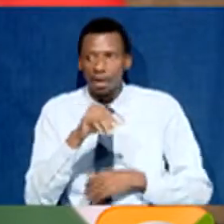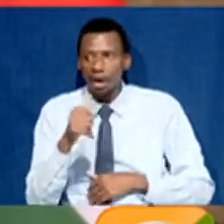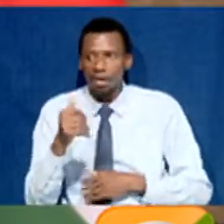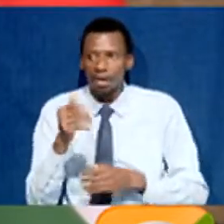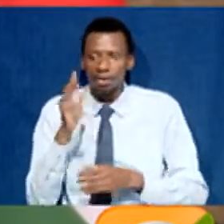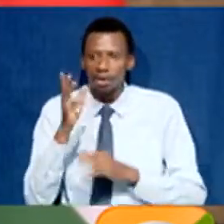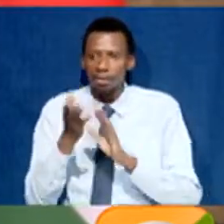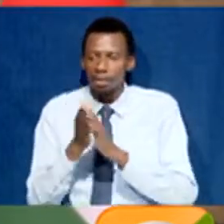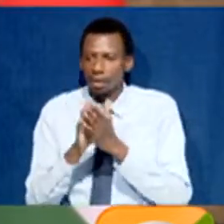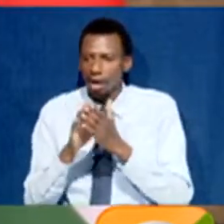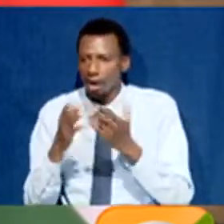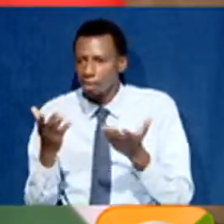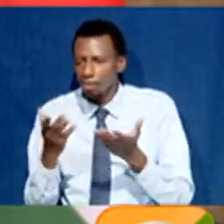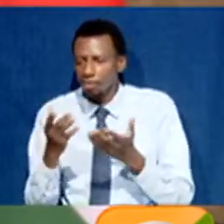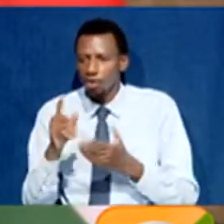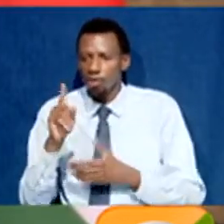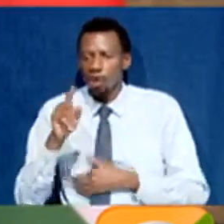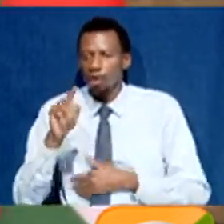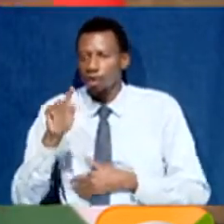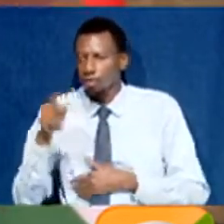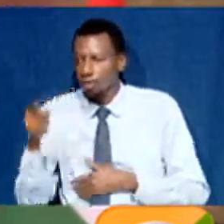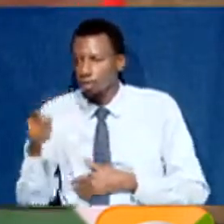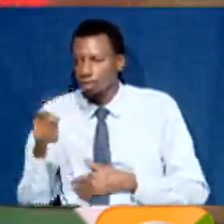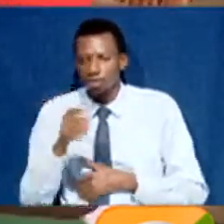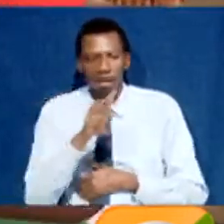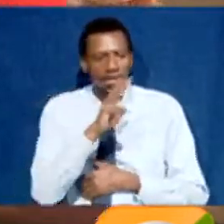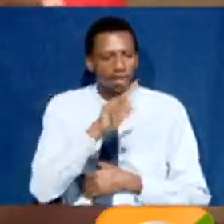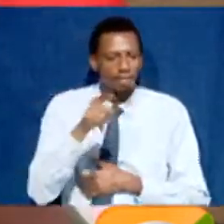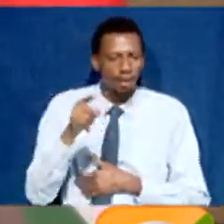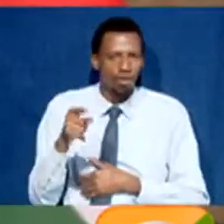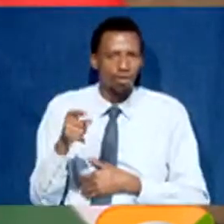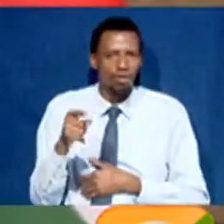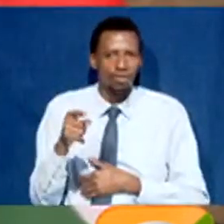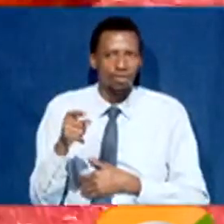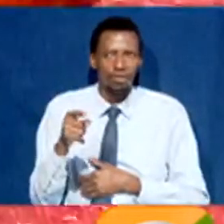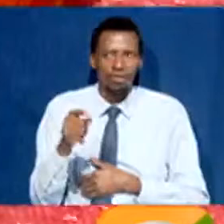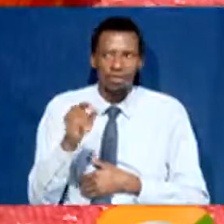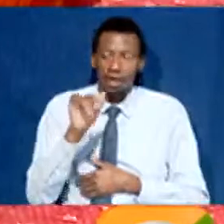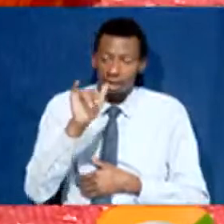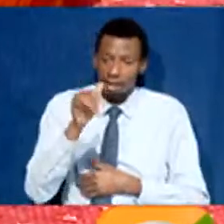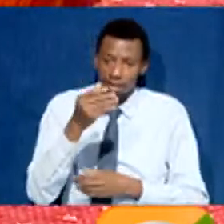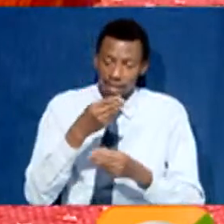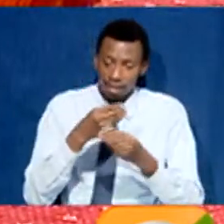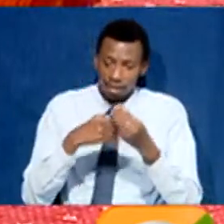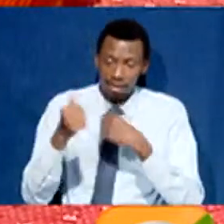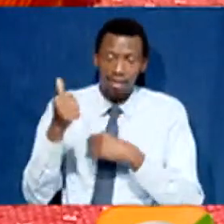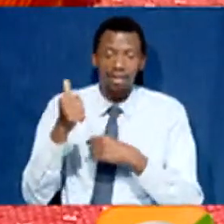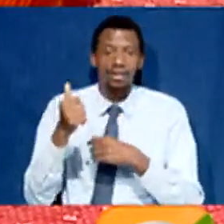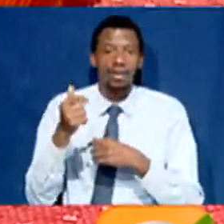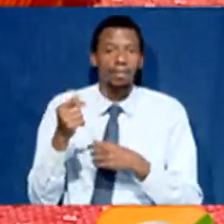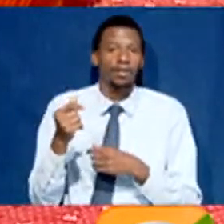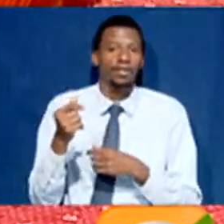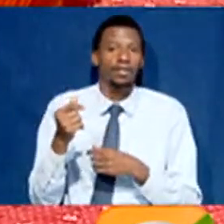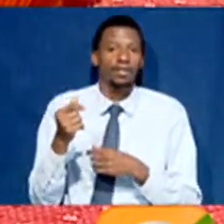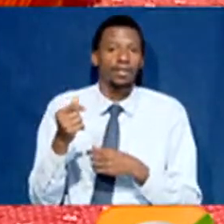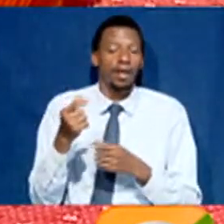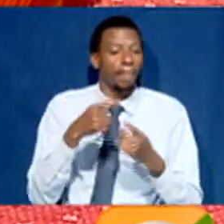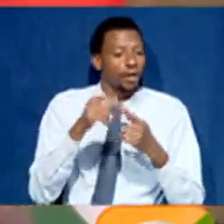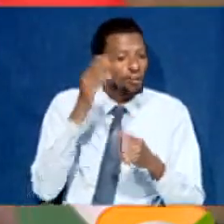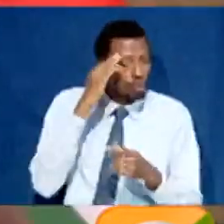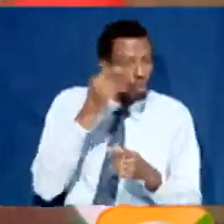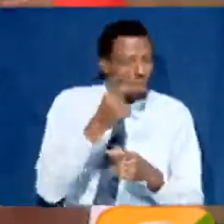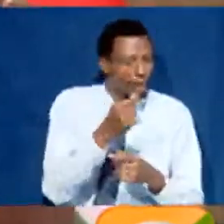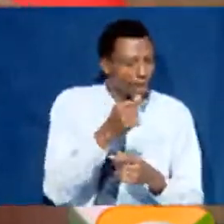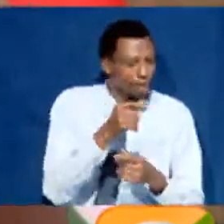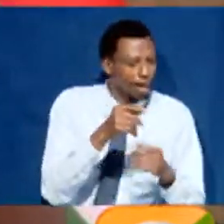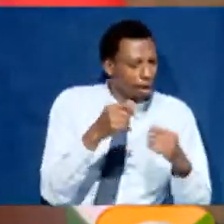million. Others will be 3 million. It is different categories. No, that's the selling price. I'm talking about the cost. But you know, the cost is commensurate with what you sell, because